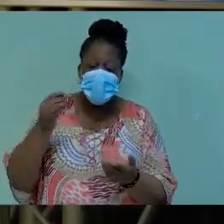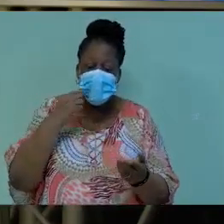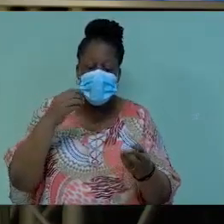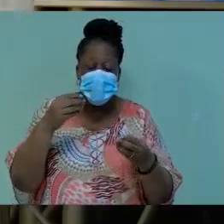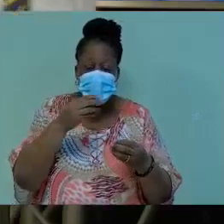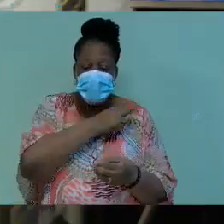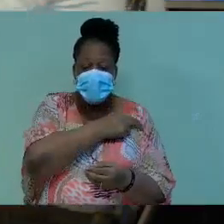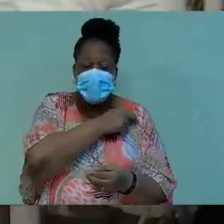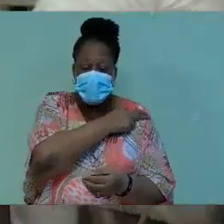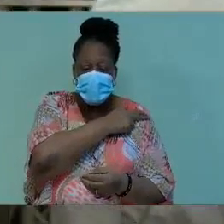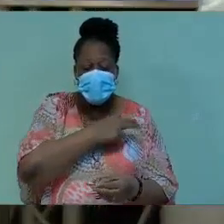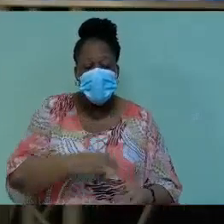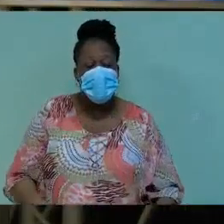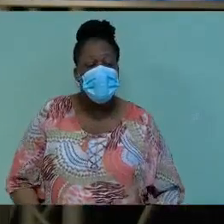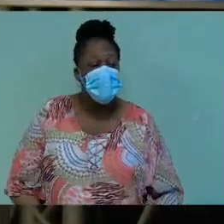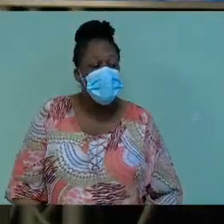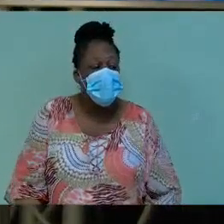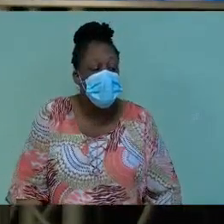Thank you.